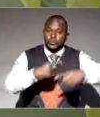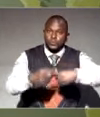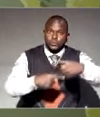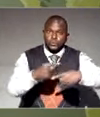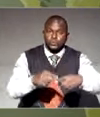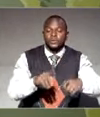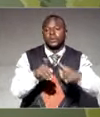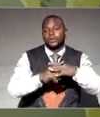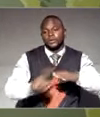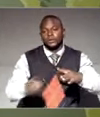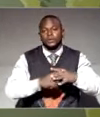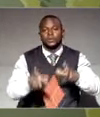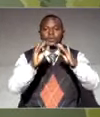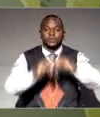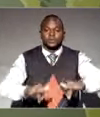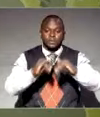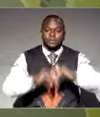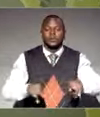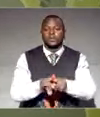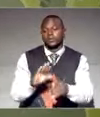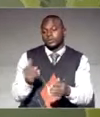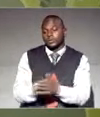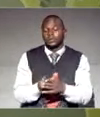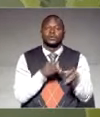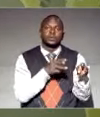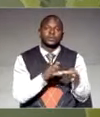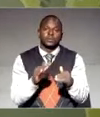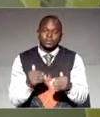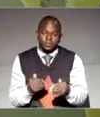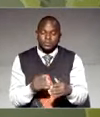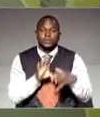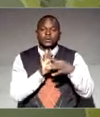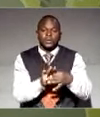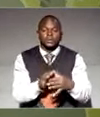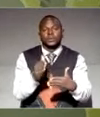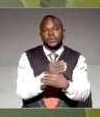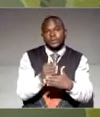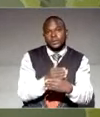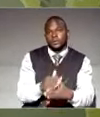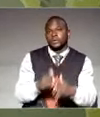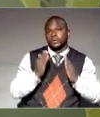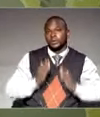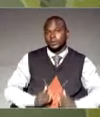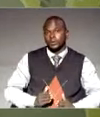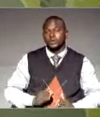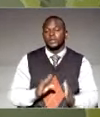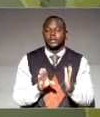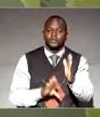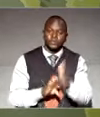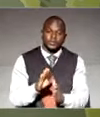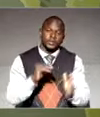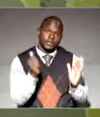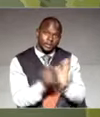the refugee settlements. The new strategy seeks to bridge the gap between humanitarian and development agenda.